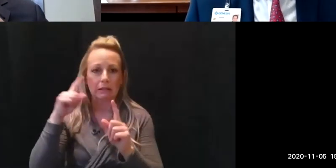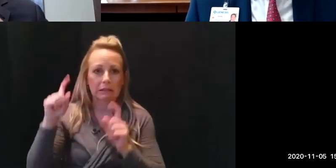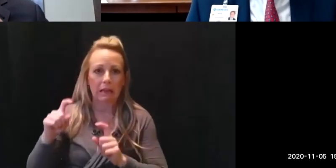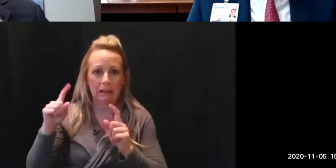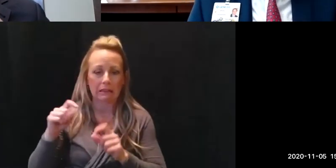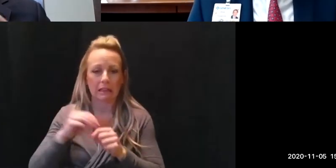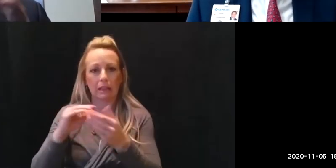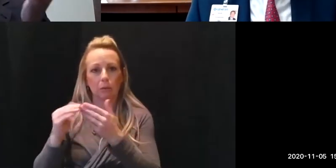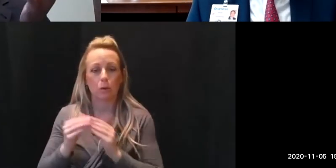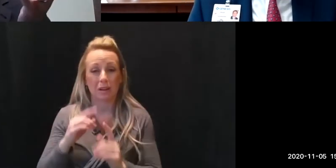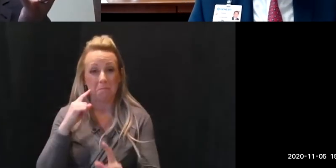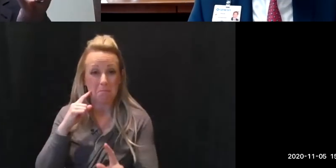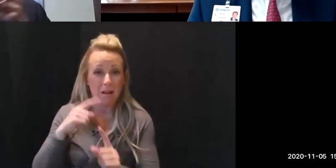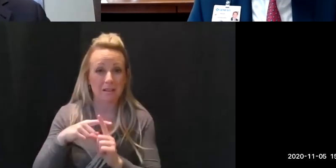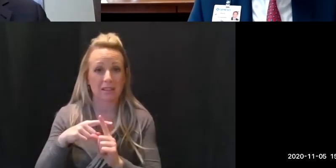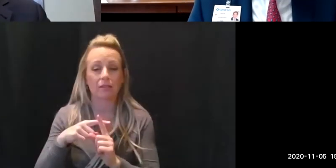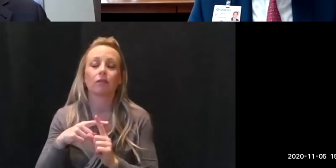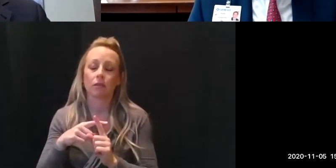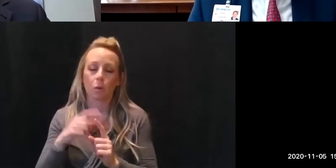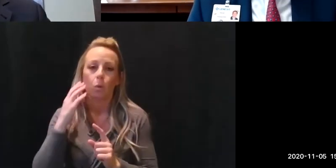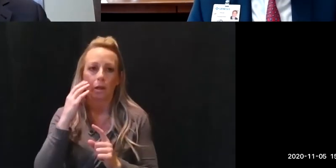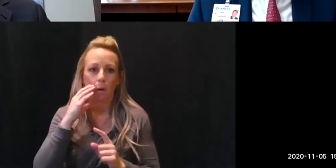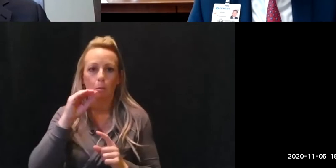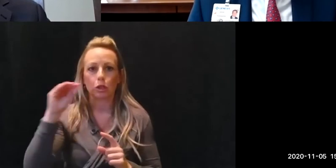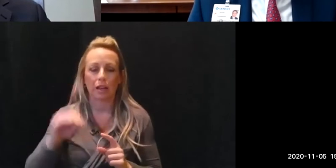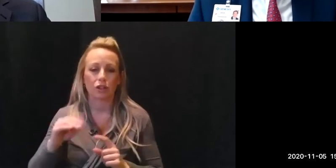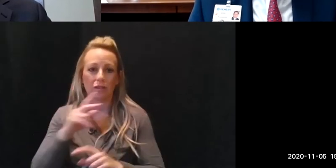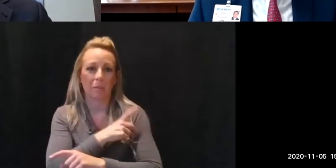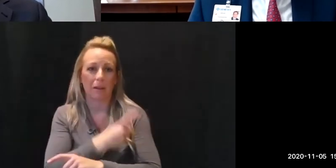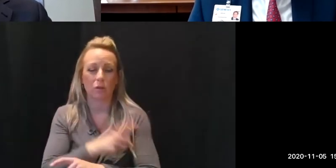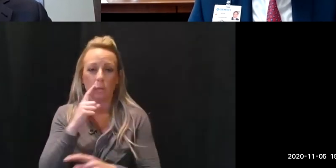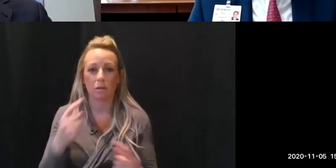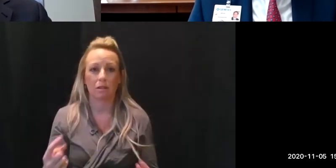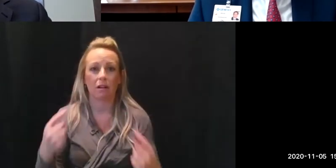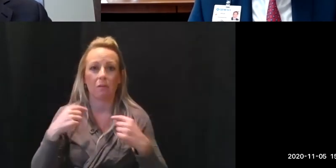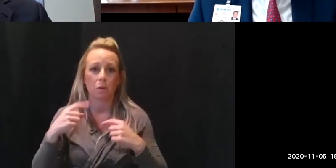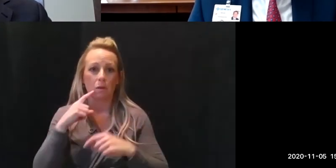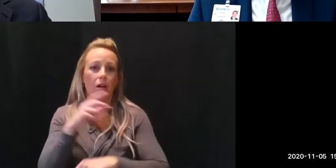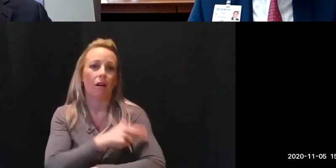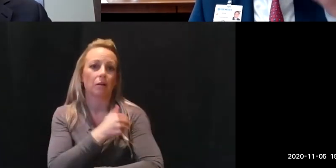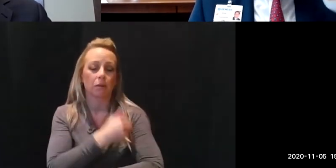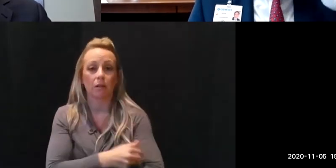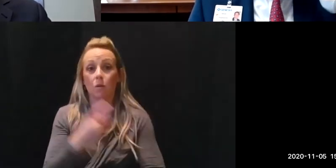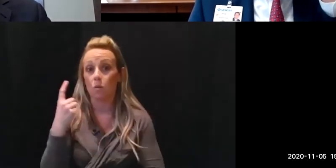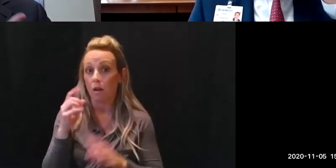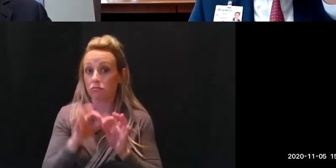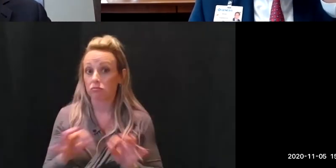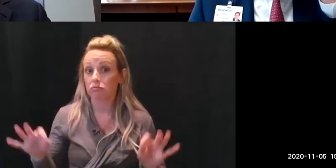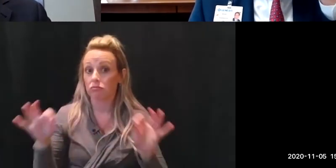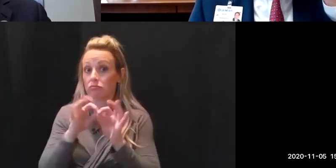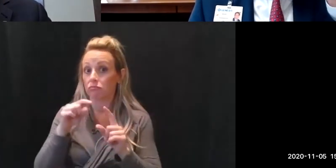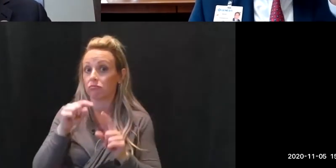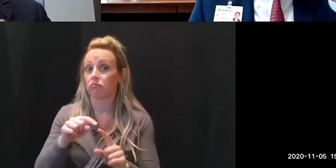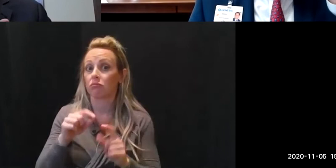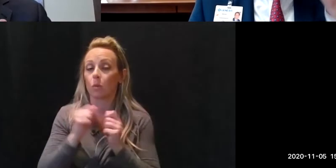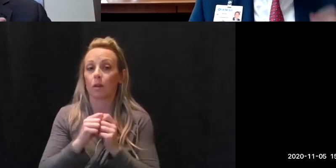positive, we know a percentage of those patients are going to come to the hospital. One key factor with COVID that we know in terms